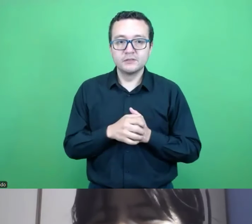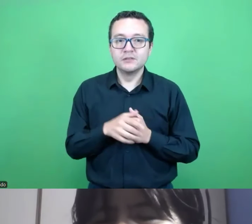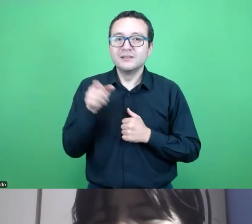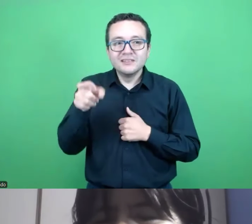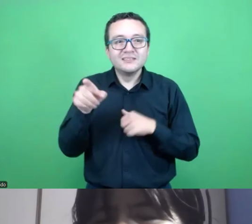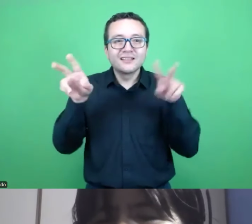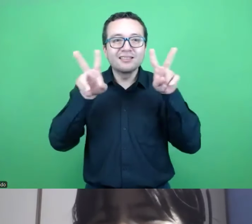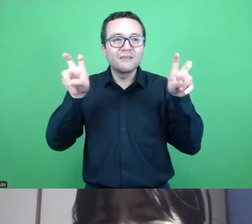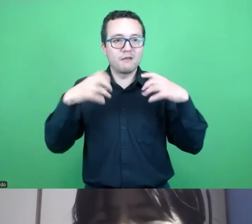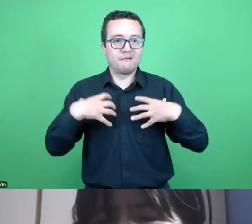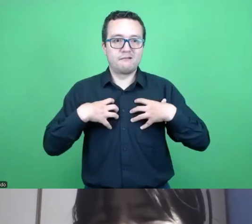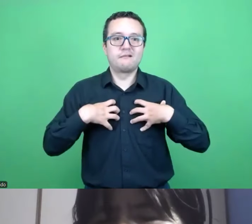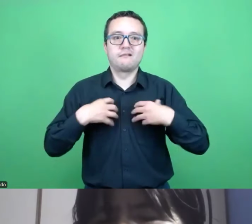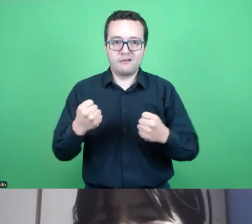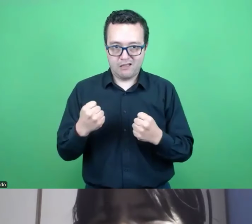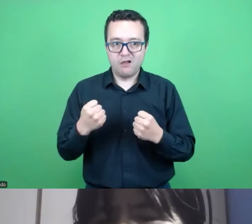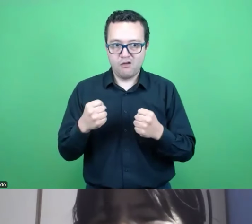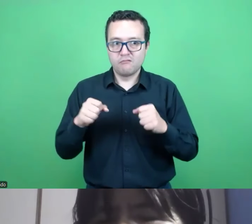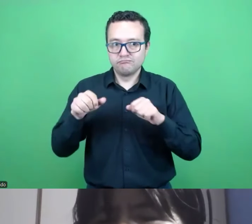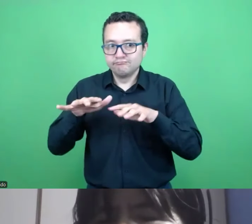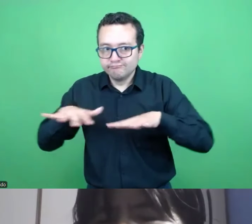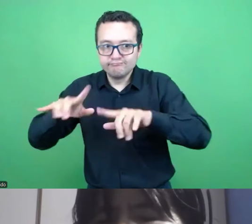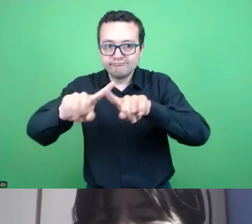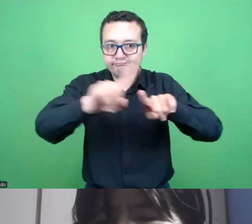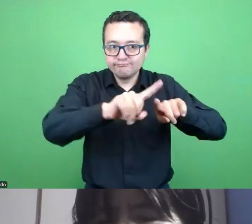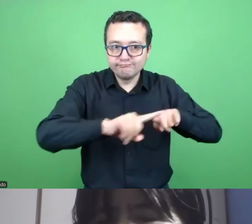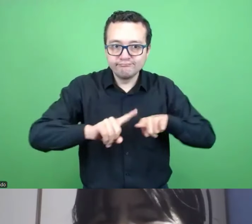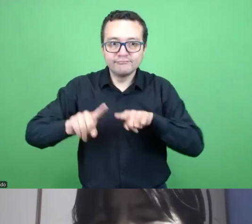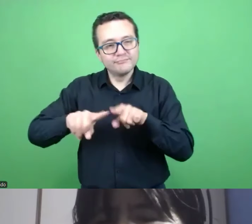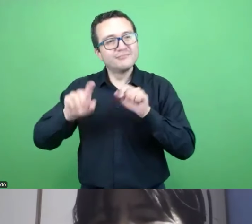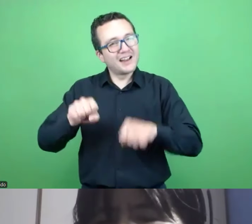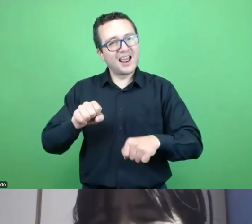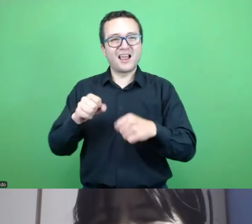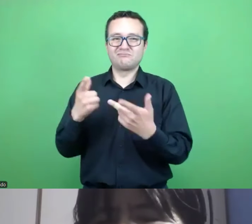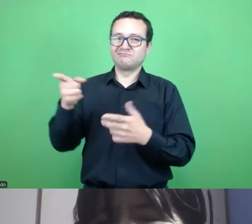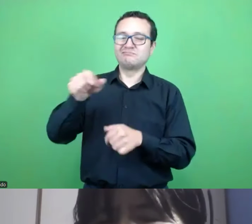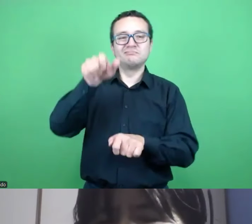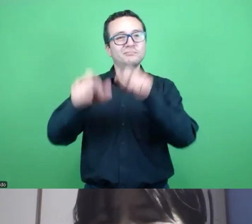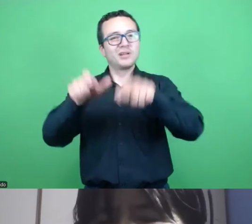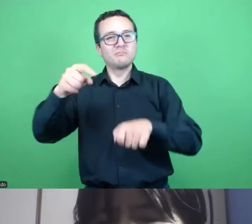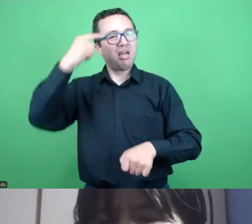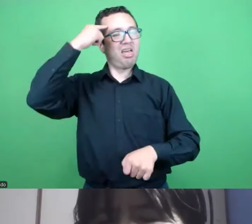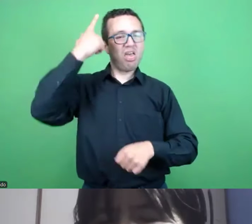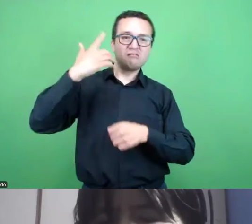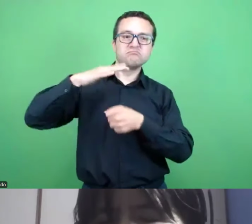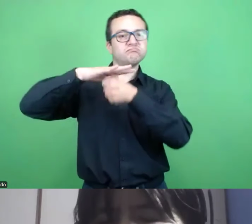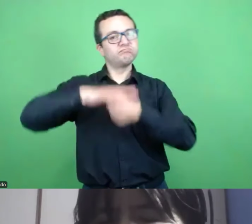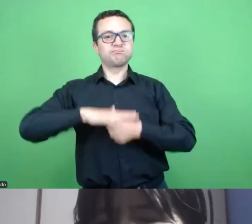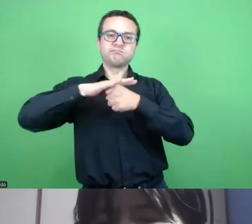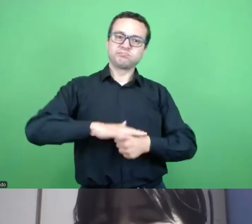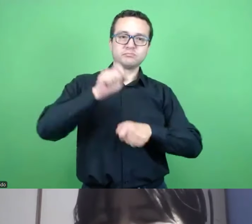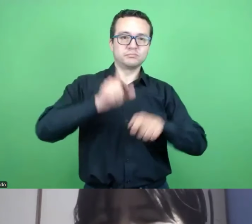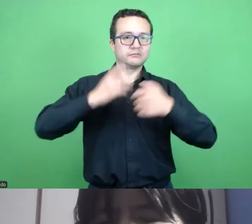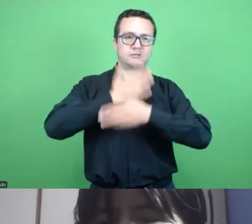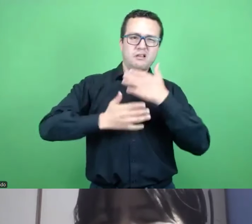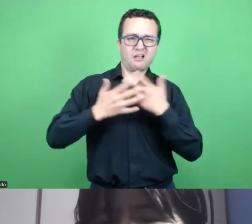can only be resolved through accessible education and disabled people being able to study medicine and practice as